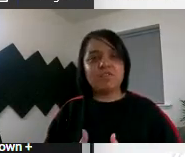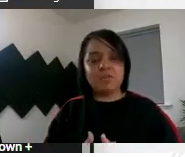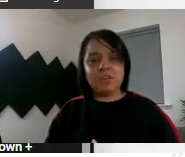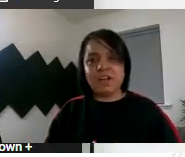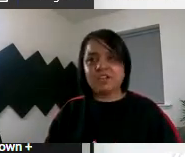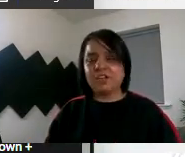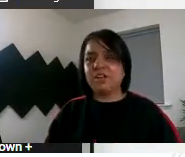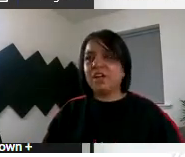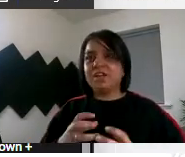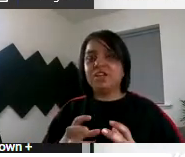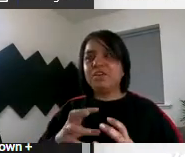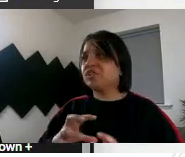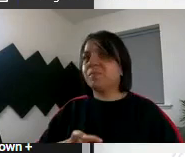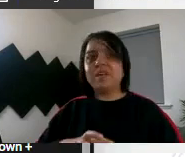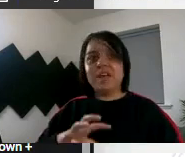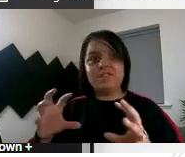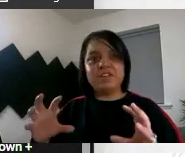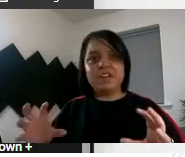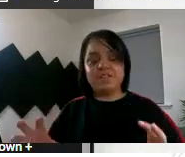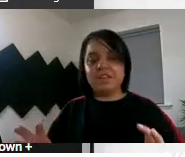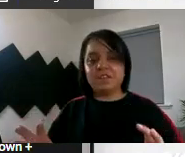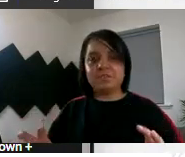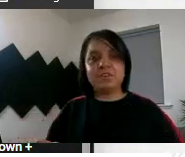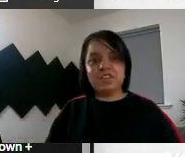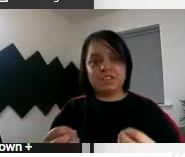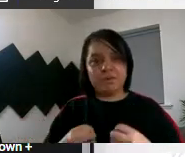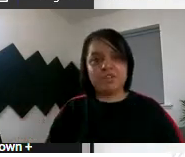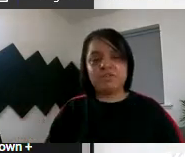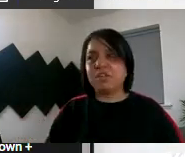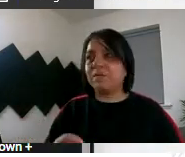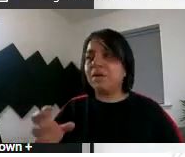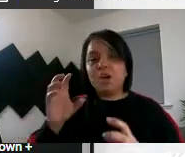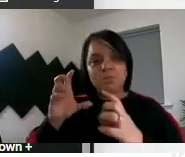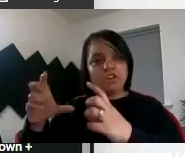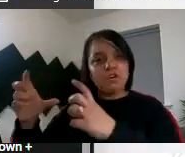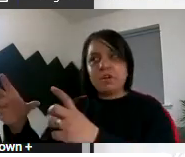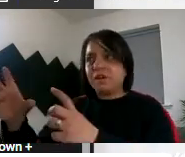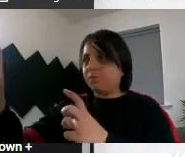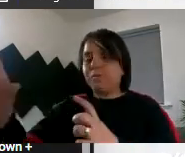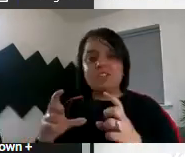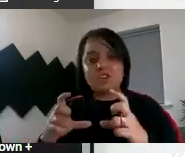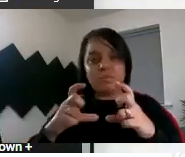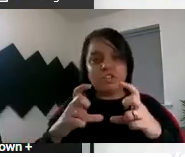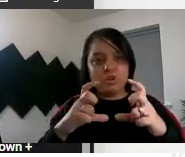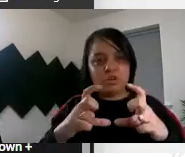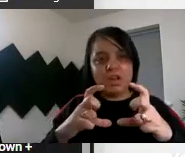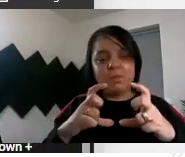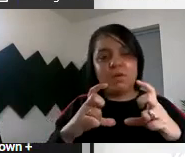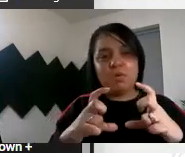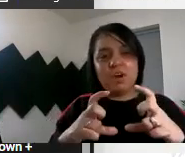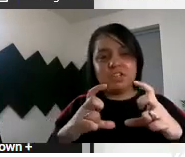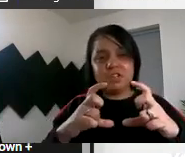form of communication. Now your pictures can be everyday things because if it's personal to them, but you know, with Mr. Tumble, he showed